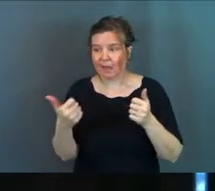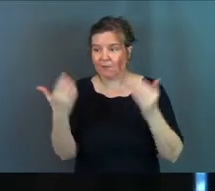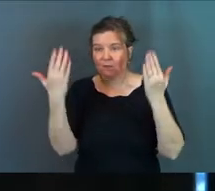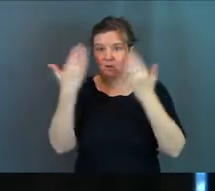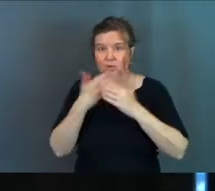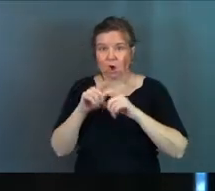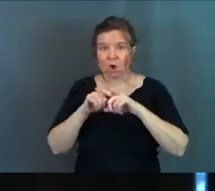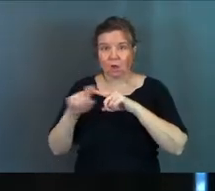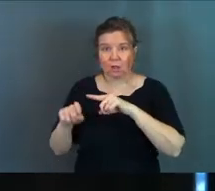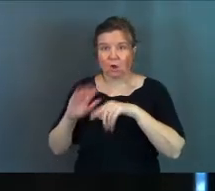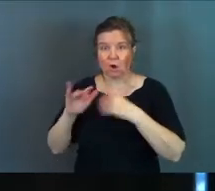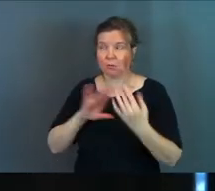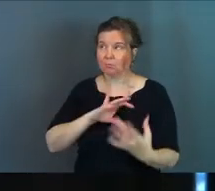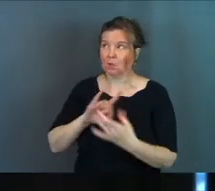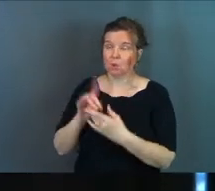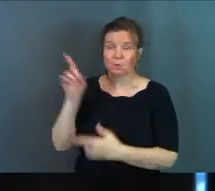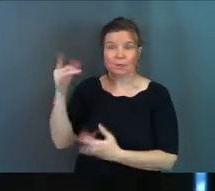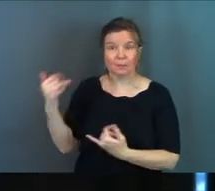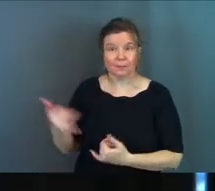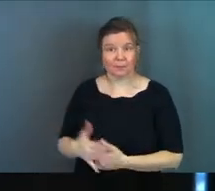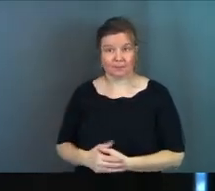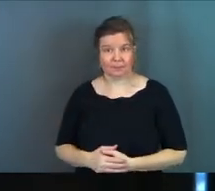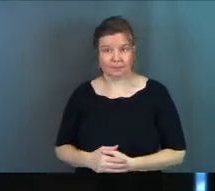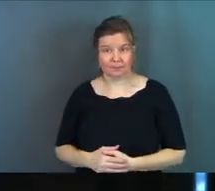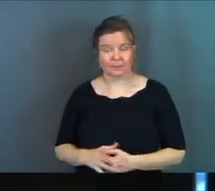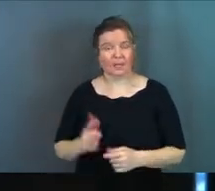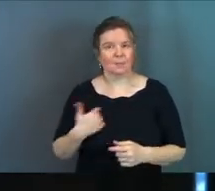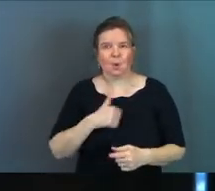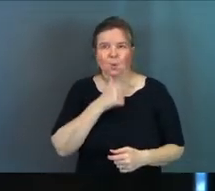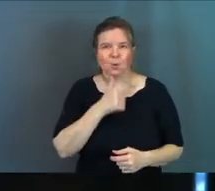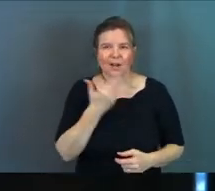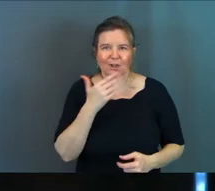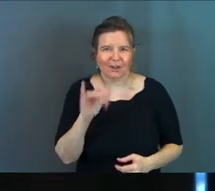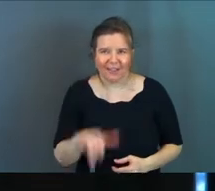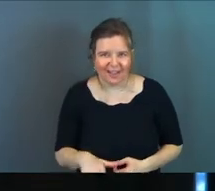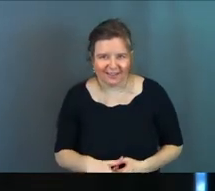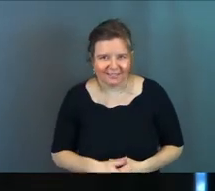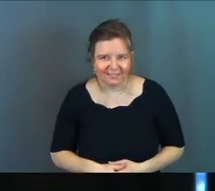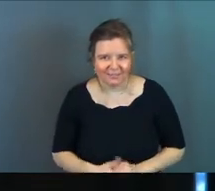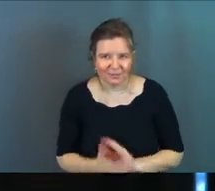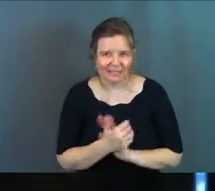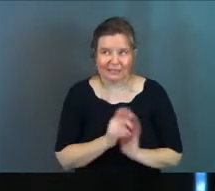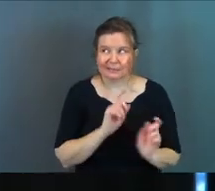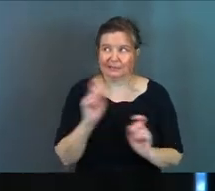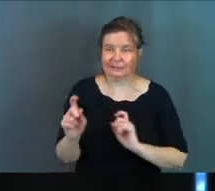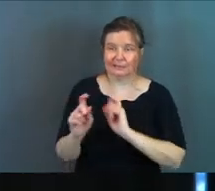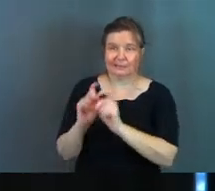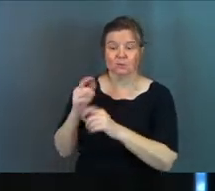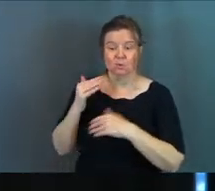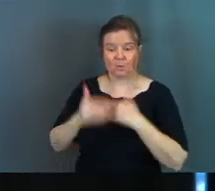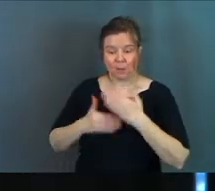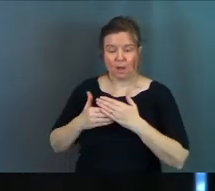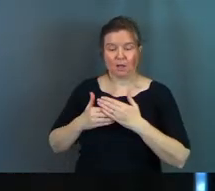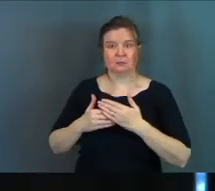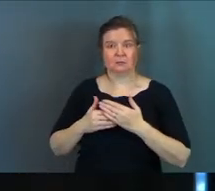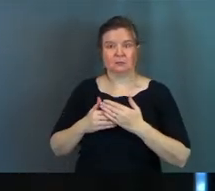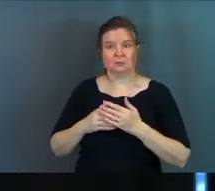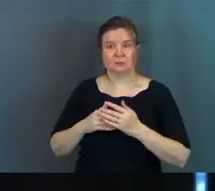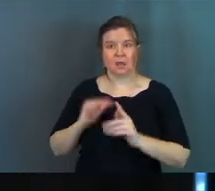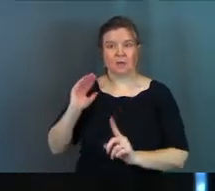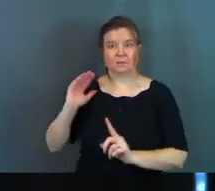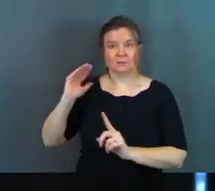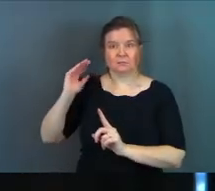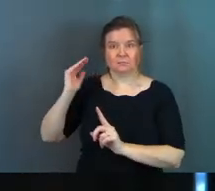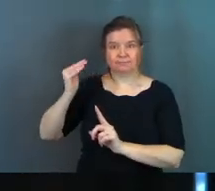dark closet, it all belongs to him. But we're not so good at that. And so this process of growth and